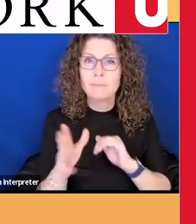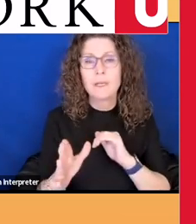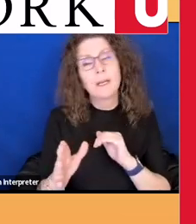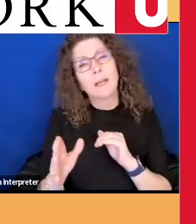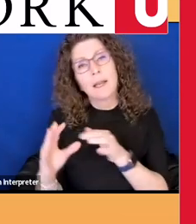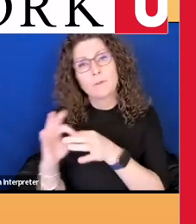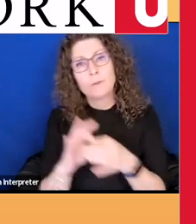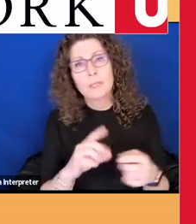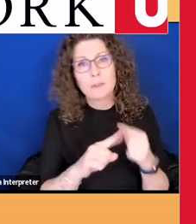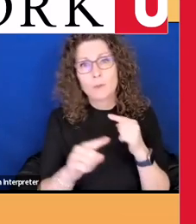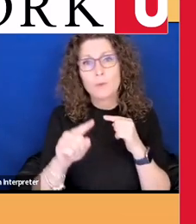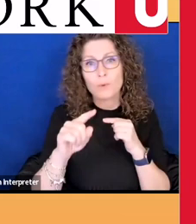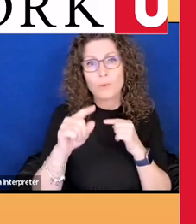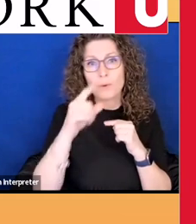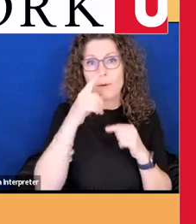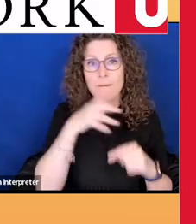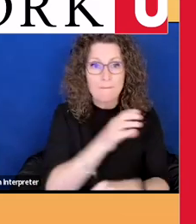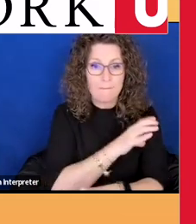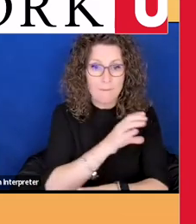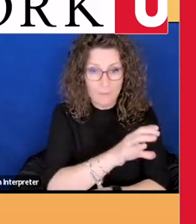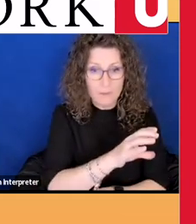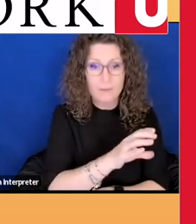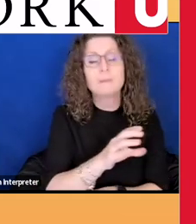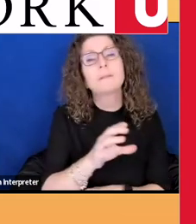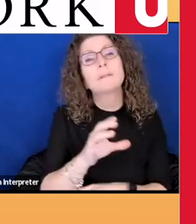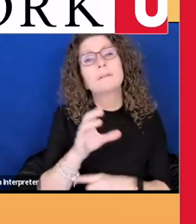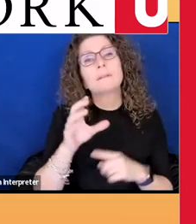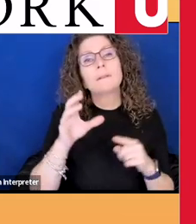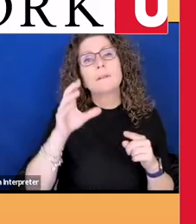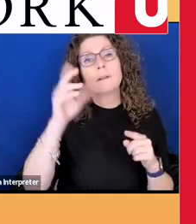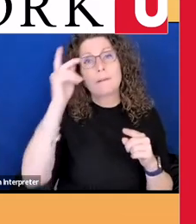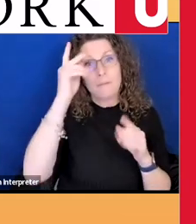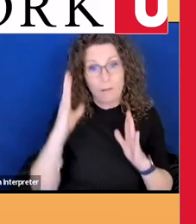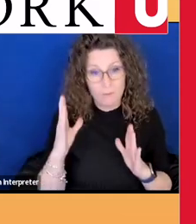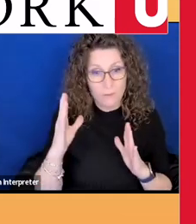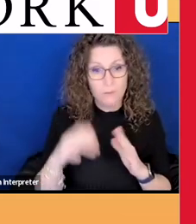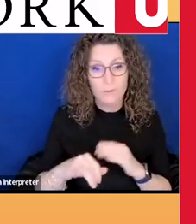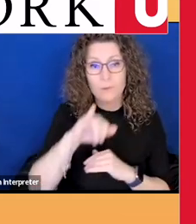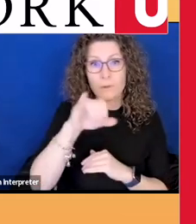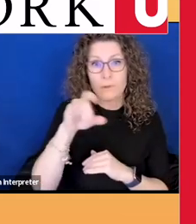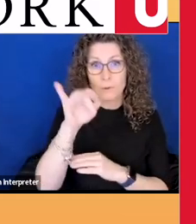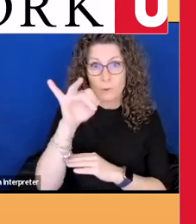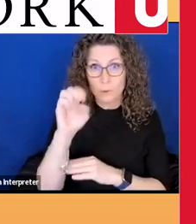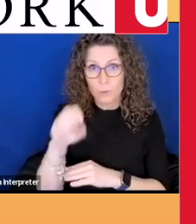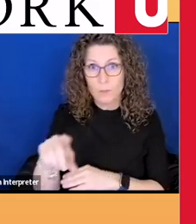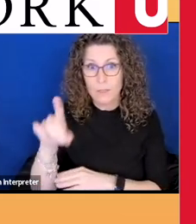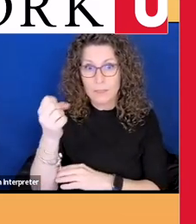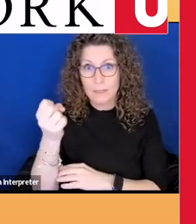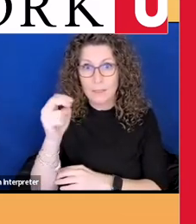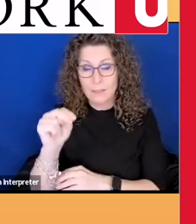philosopher Jody Dean, grows out of intimate relationships of love and friendship.